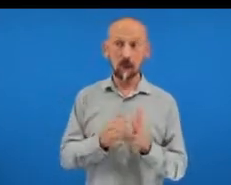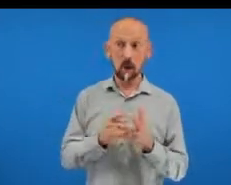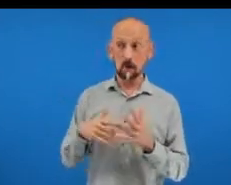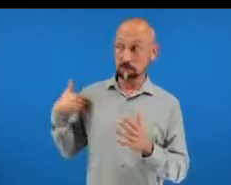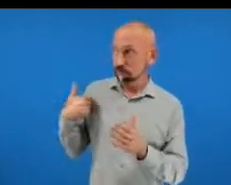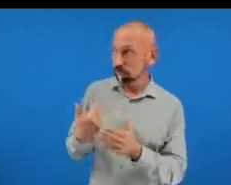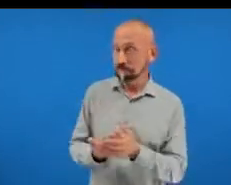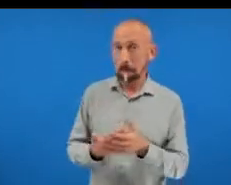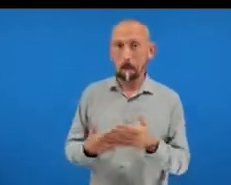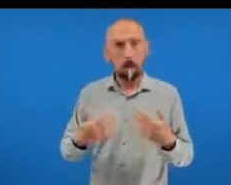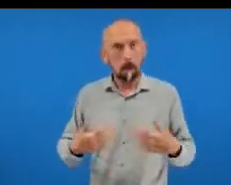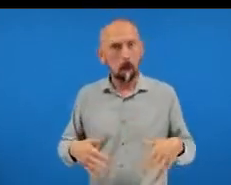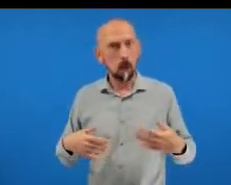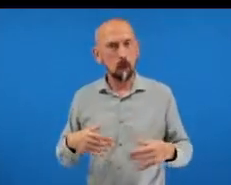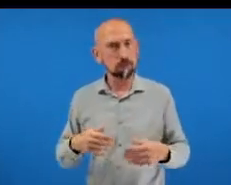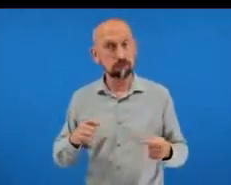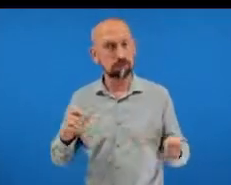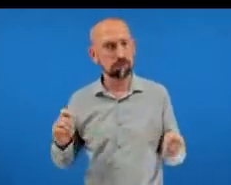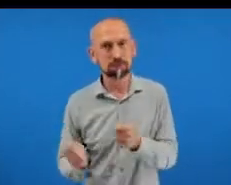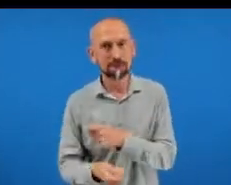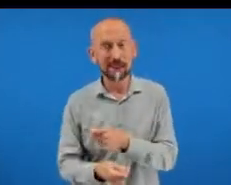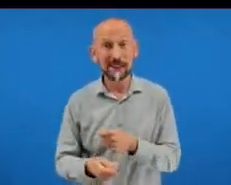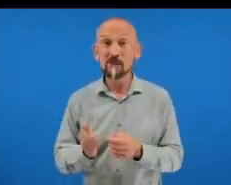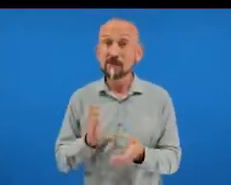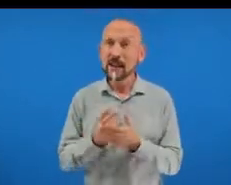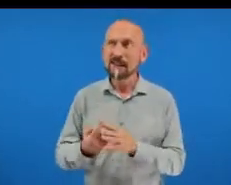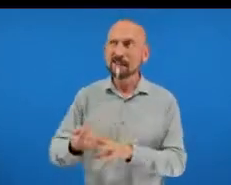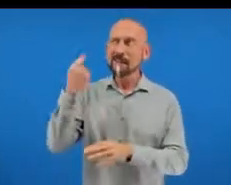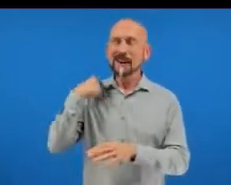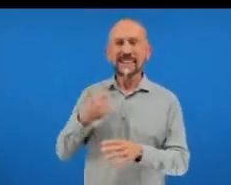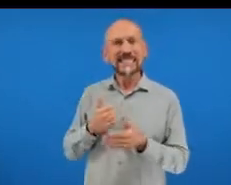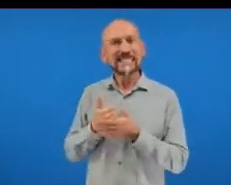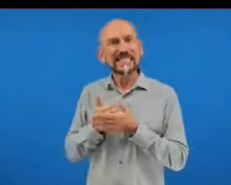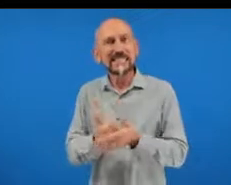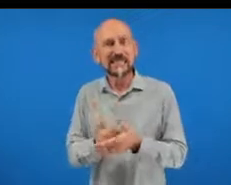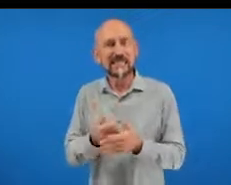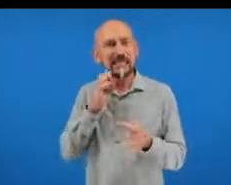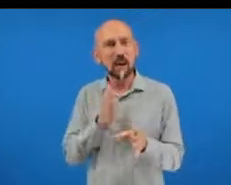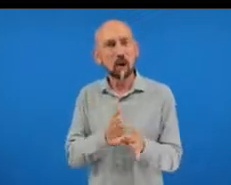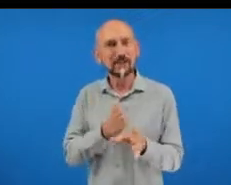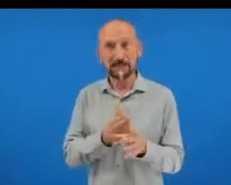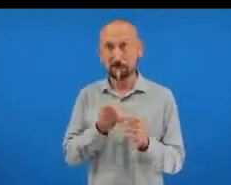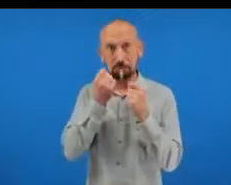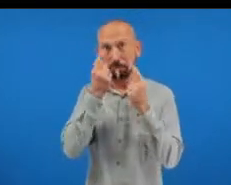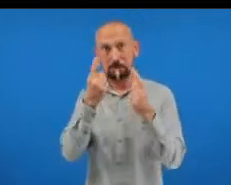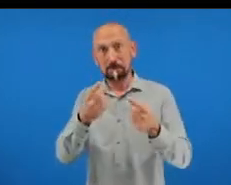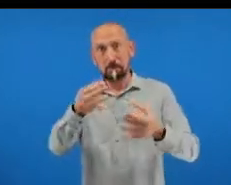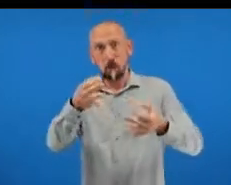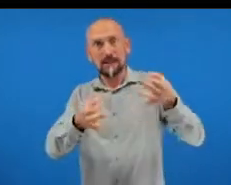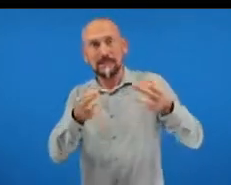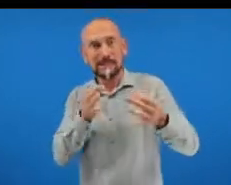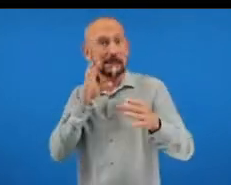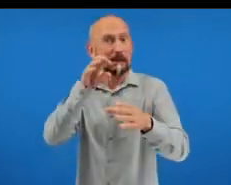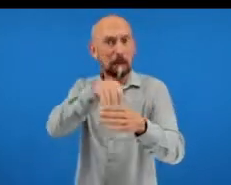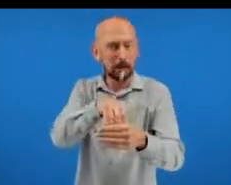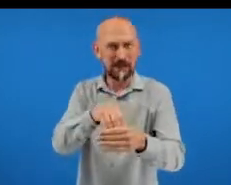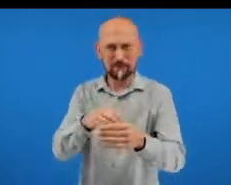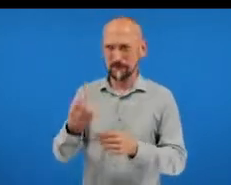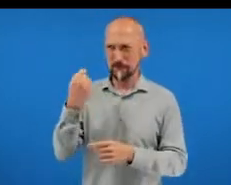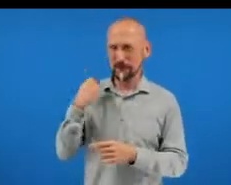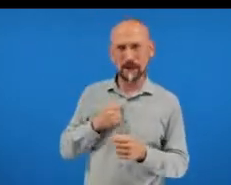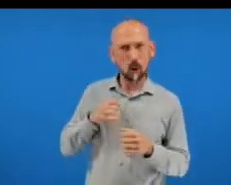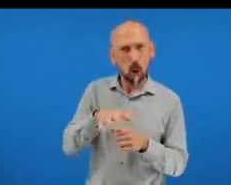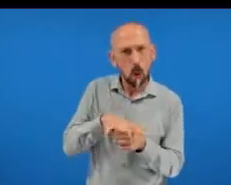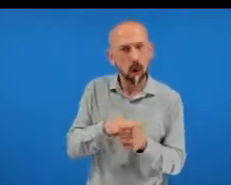possible when I started out as an assistant psychologist in our local hospital before going on to do my